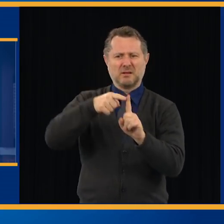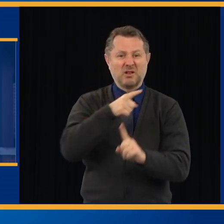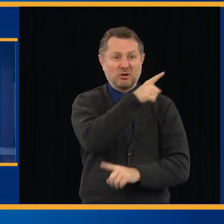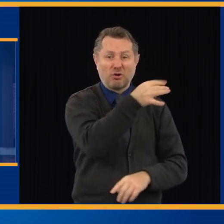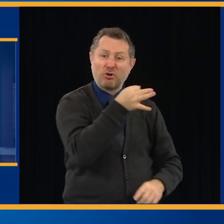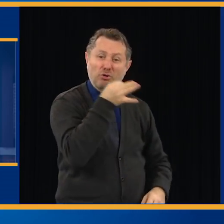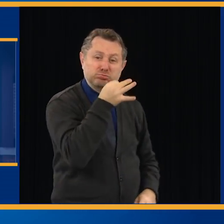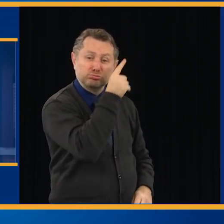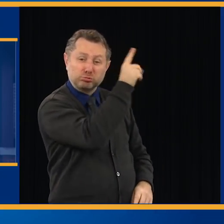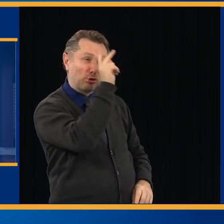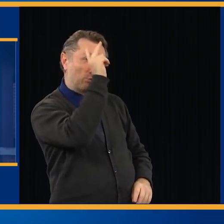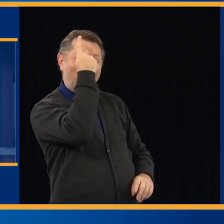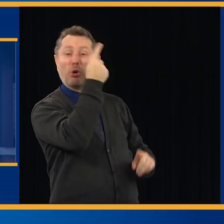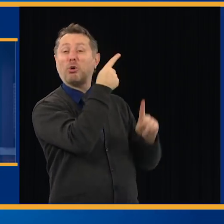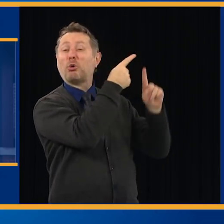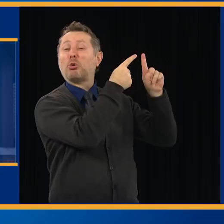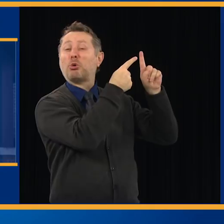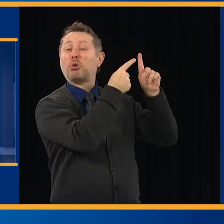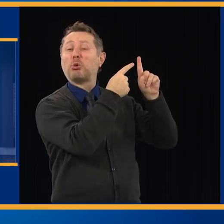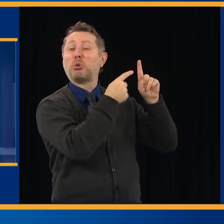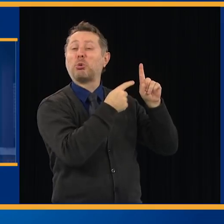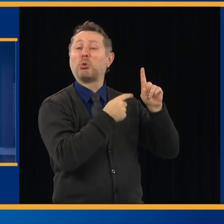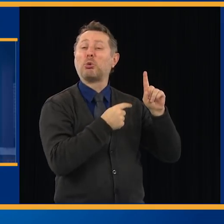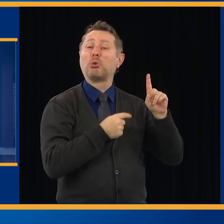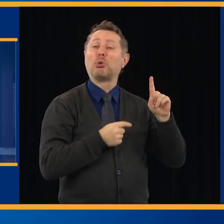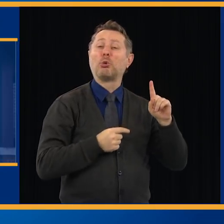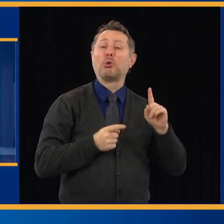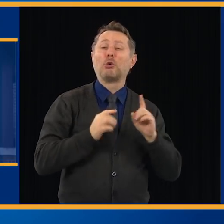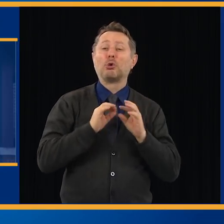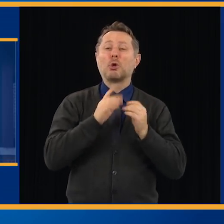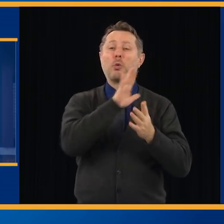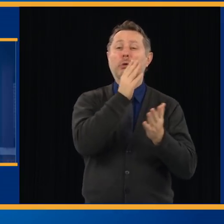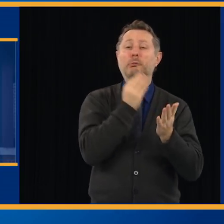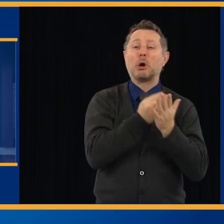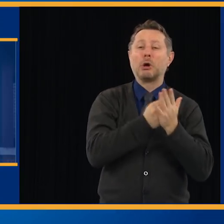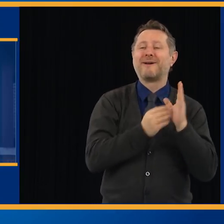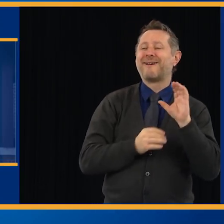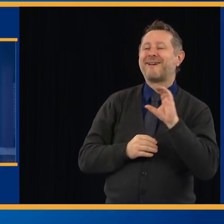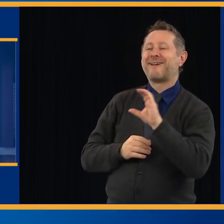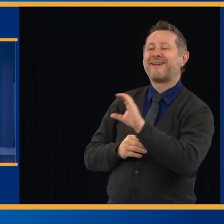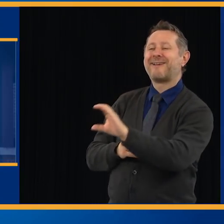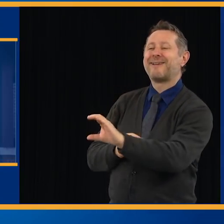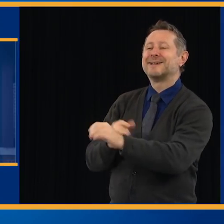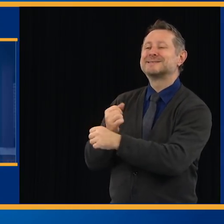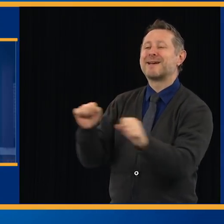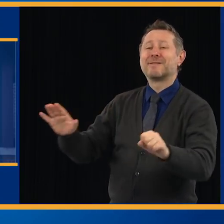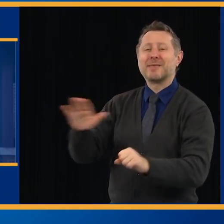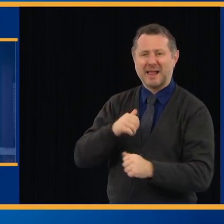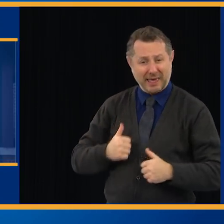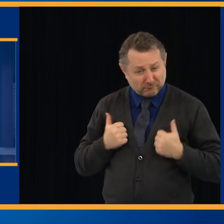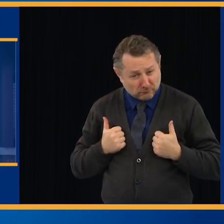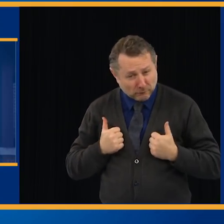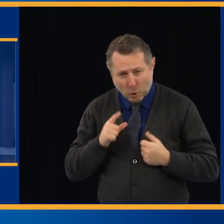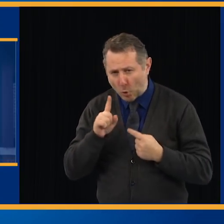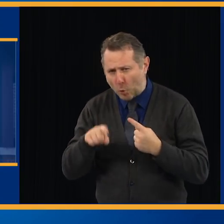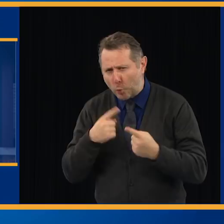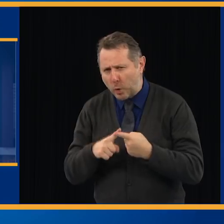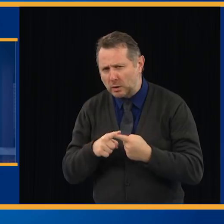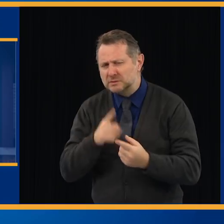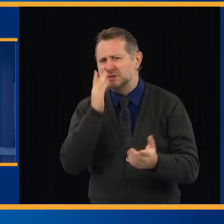with funding that's necessary to save people's lives? I mean, when does it stop? And